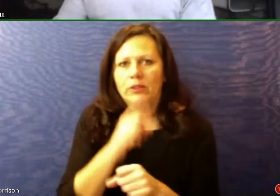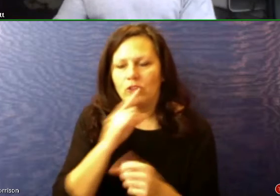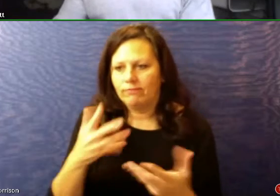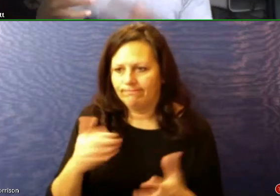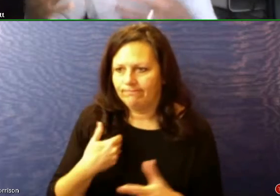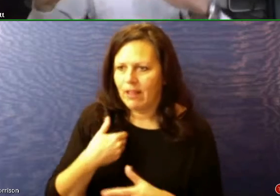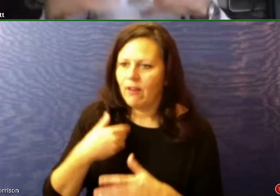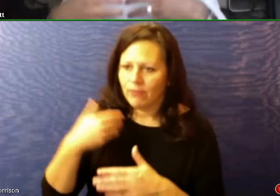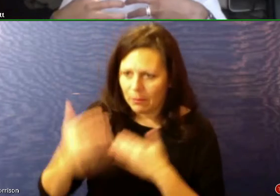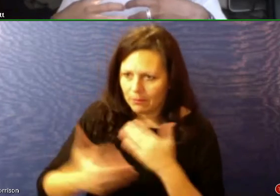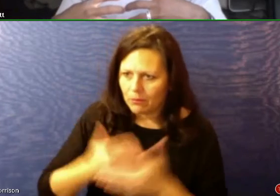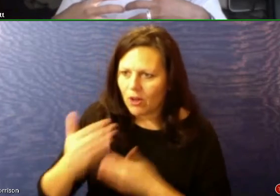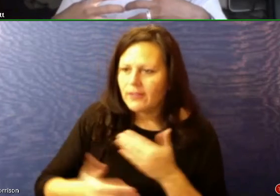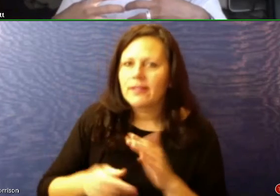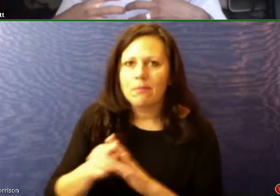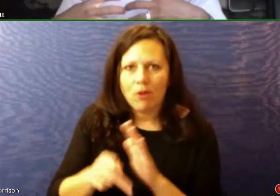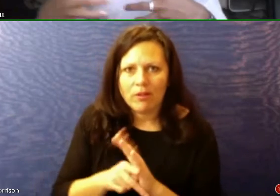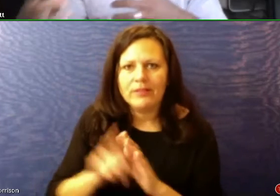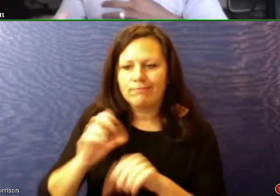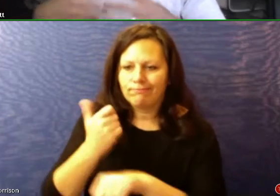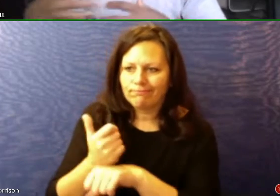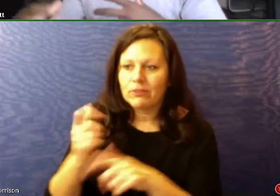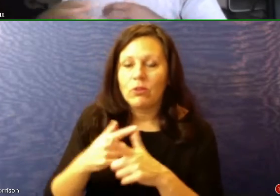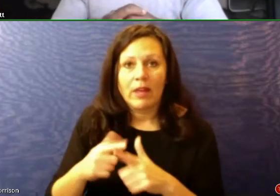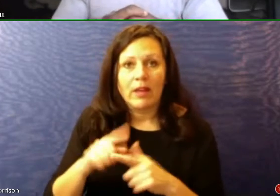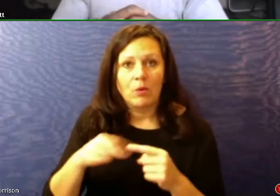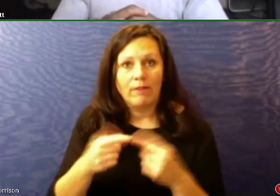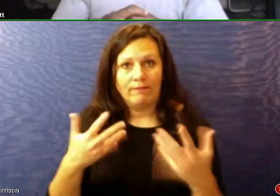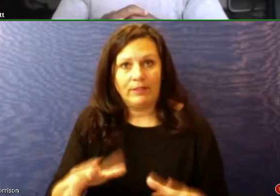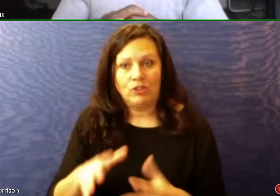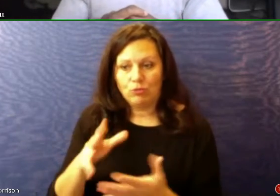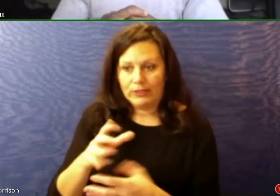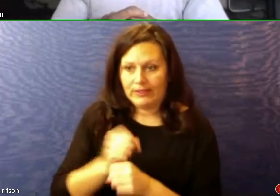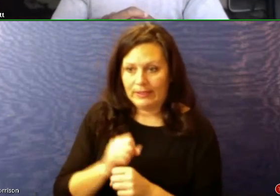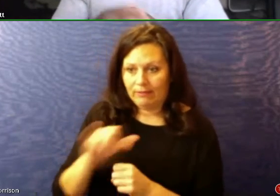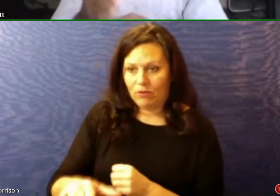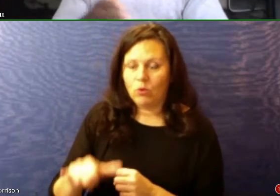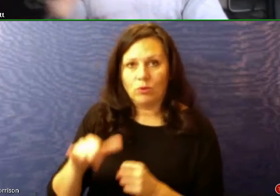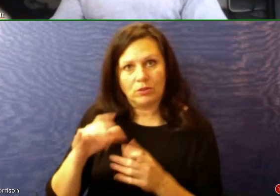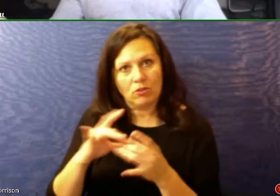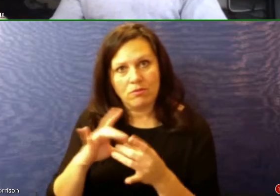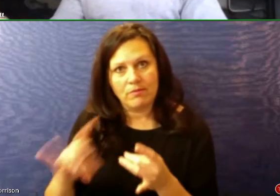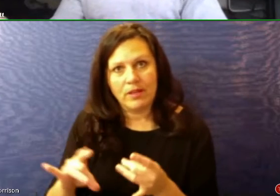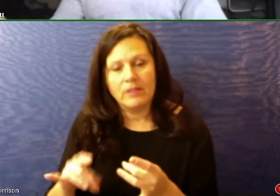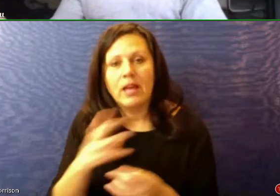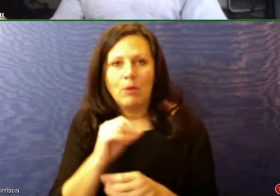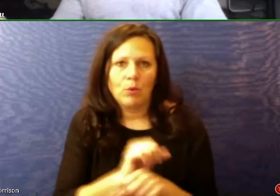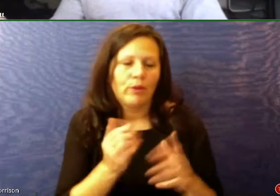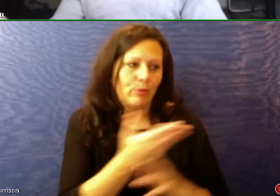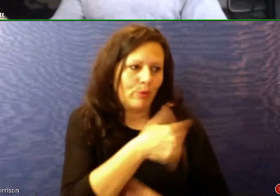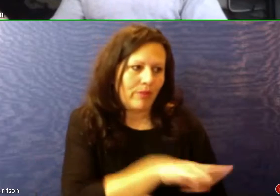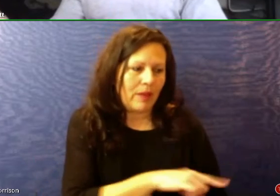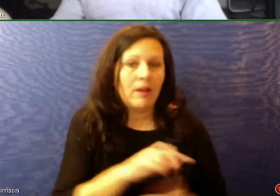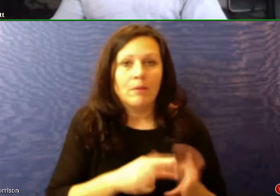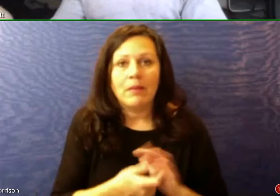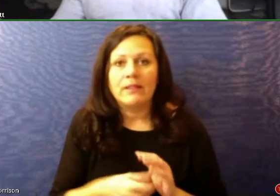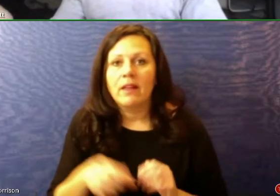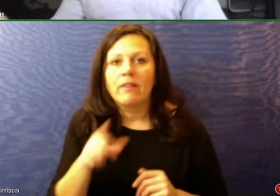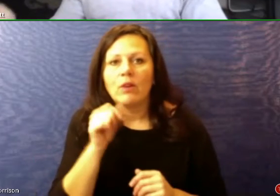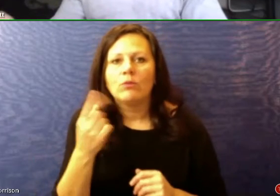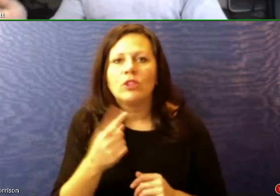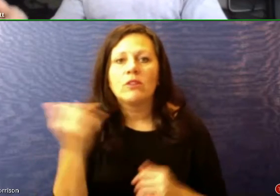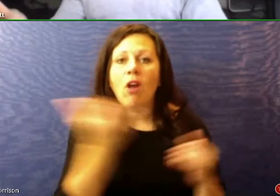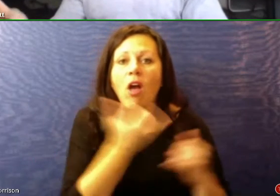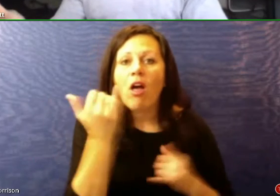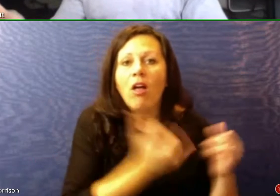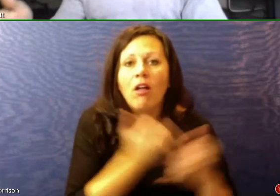place so that when we do receive these and we're working through the third party, is that they just don't sit on the shelf, collect dust, and these people